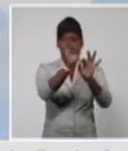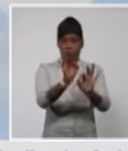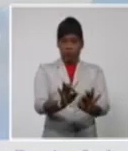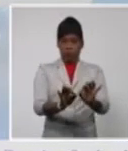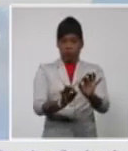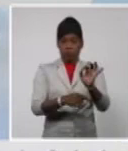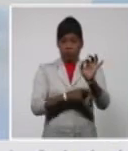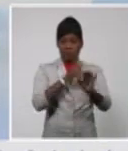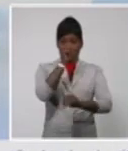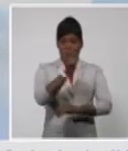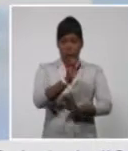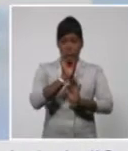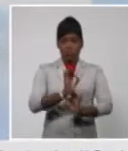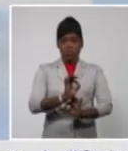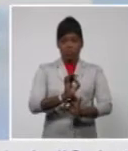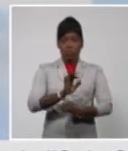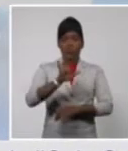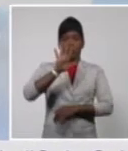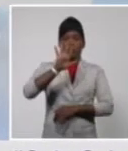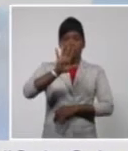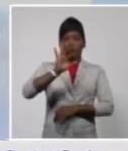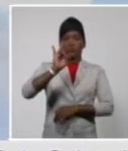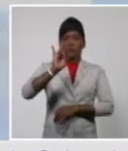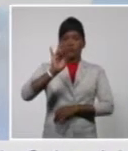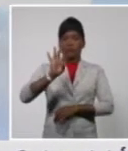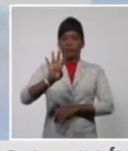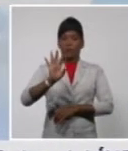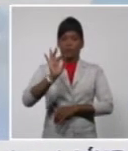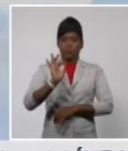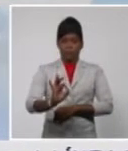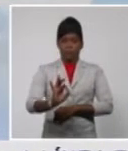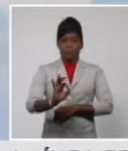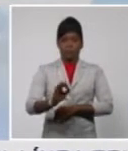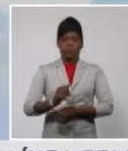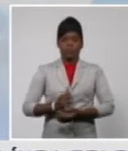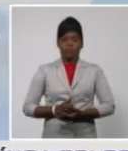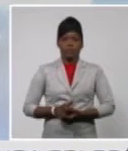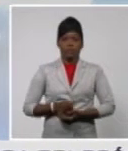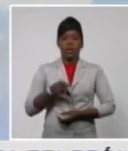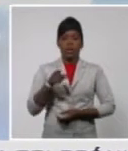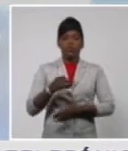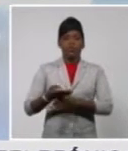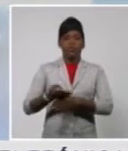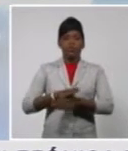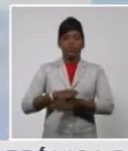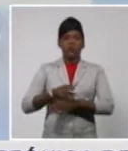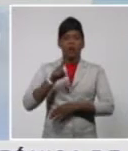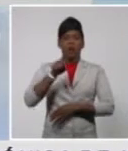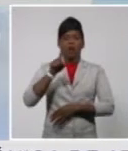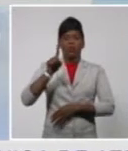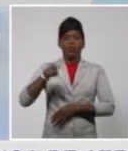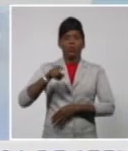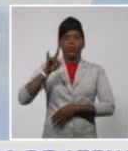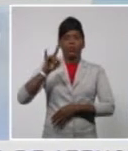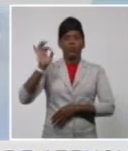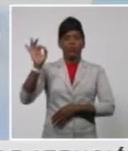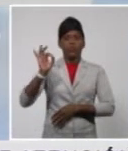574 are confirmed and hospitalized active cases, that is 11.9%, of